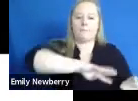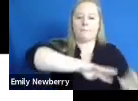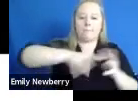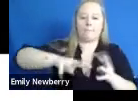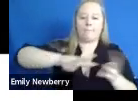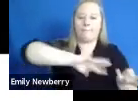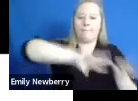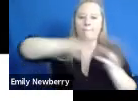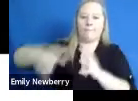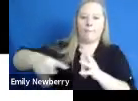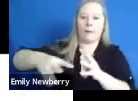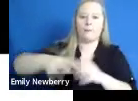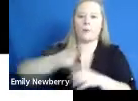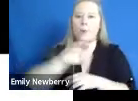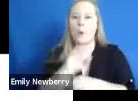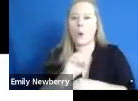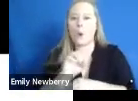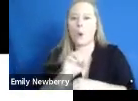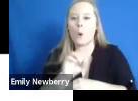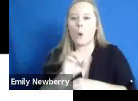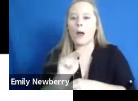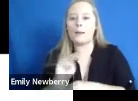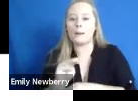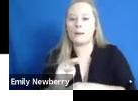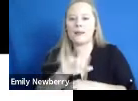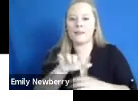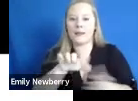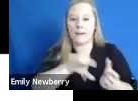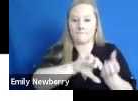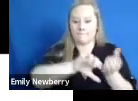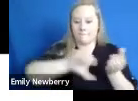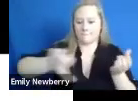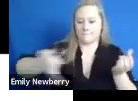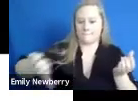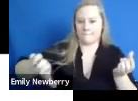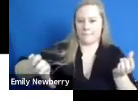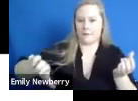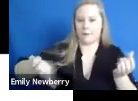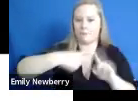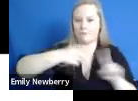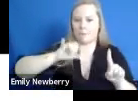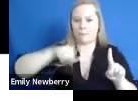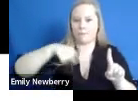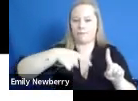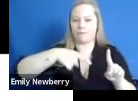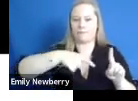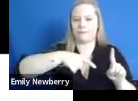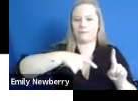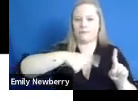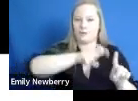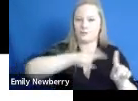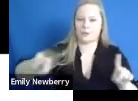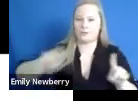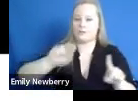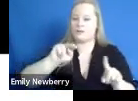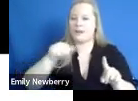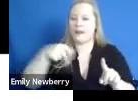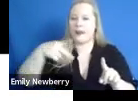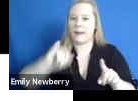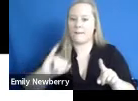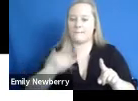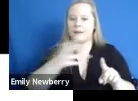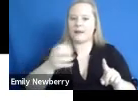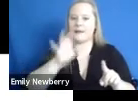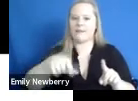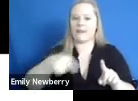dividing line. O&M, the pipe that leaves the delivery unit is transferred right to NAPI, and that'll go to the center